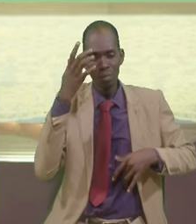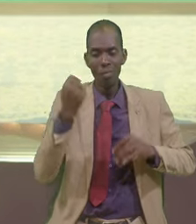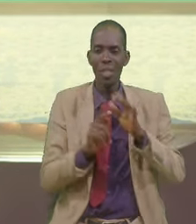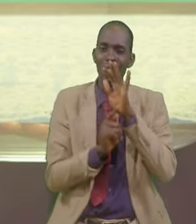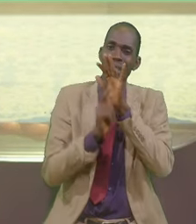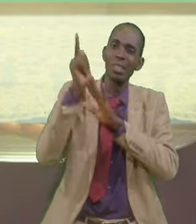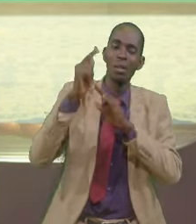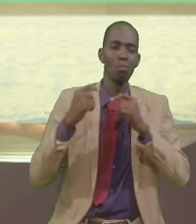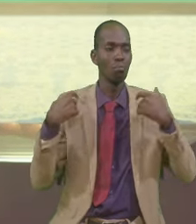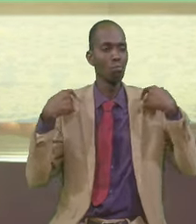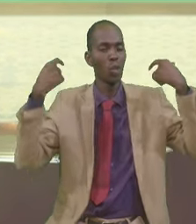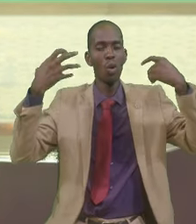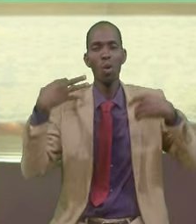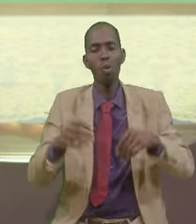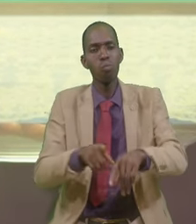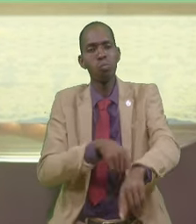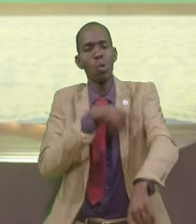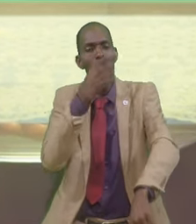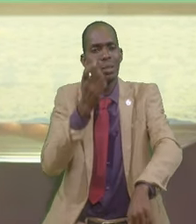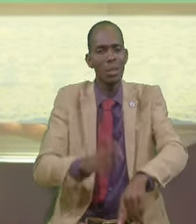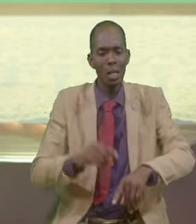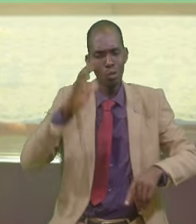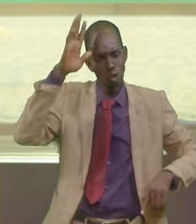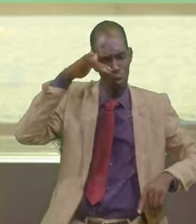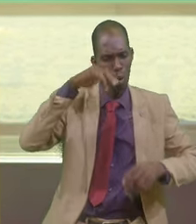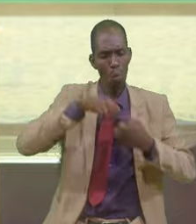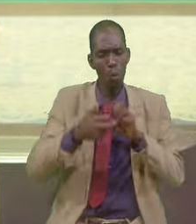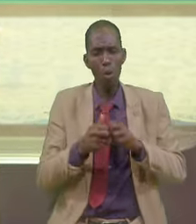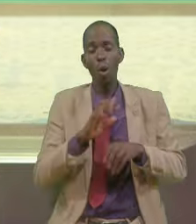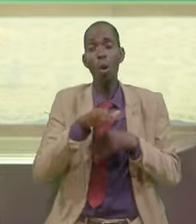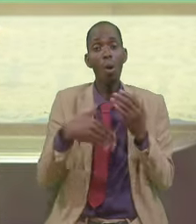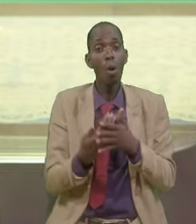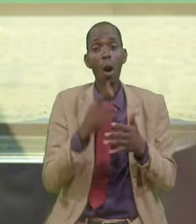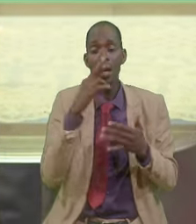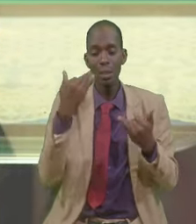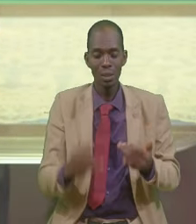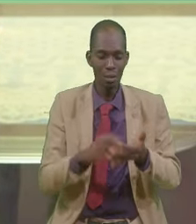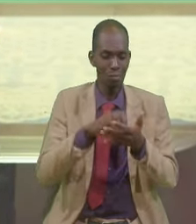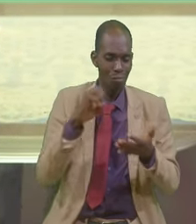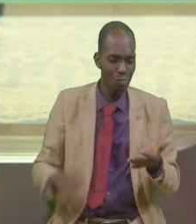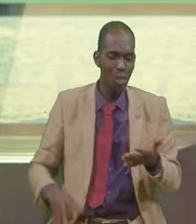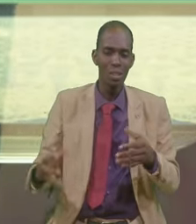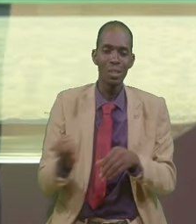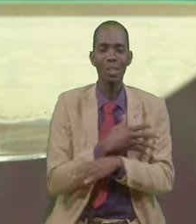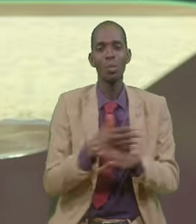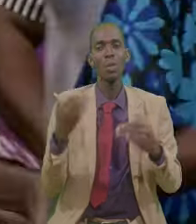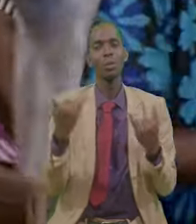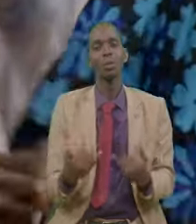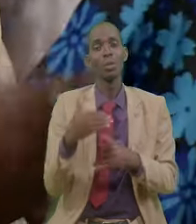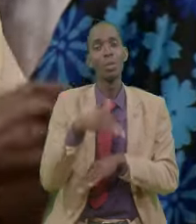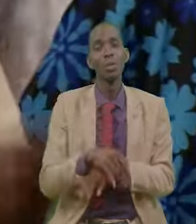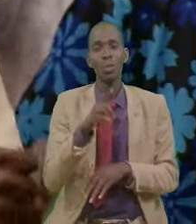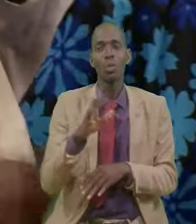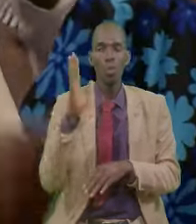of long-standing mountain, all those things are gone. They are gone. They are gone. They are gone tonight. You'll walk